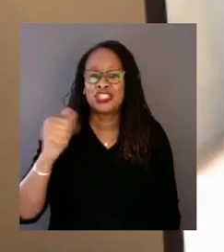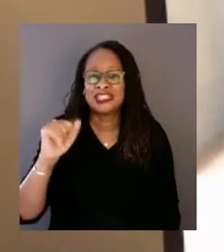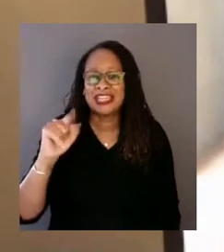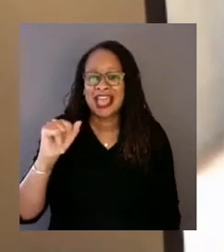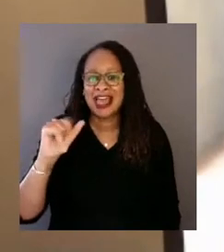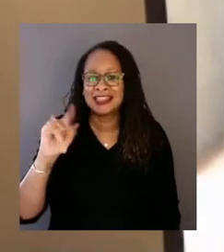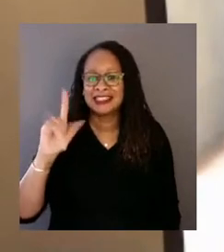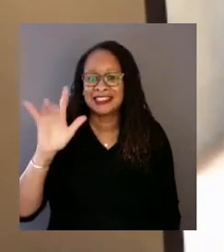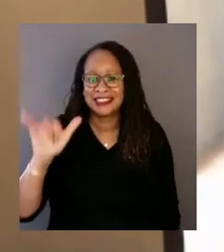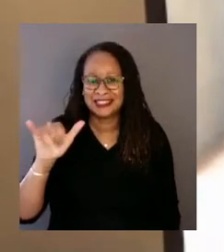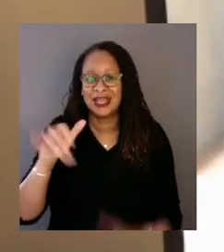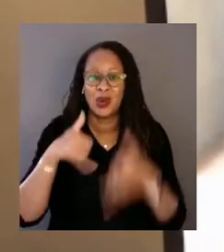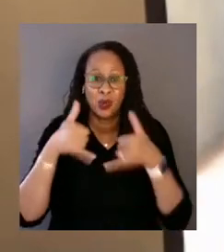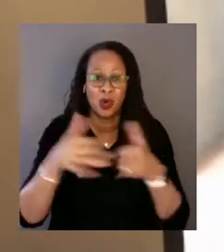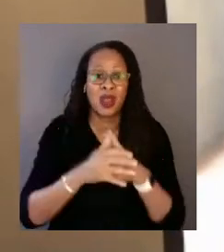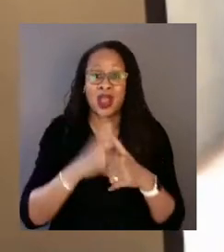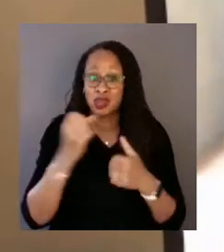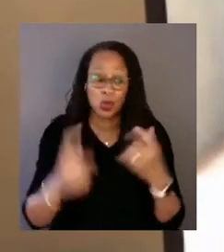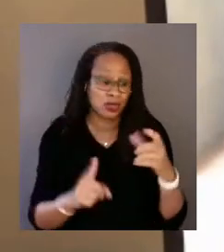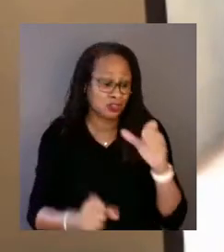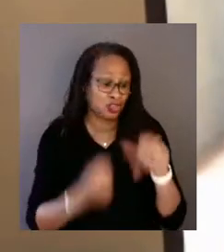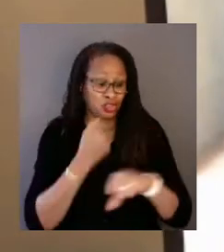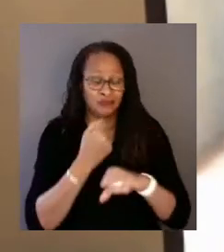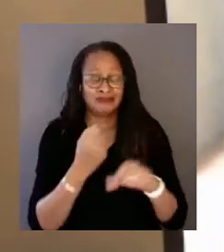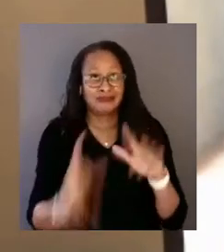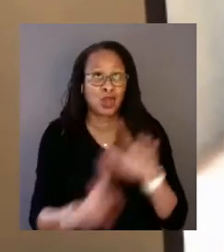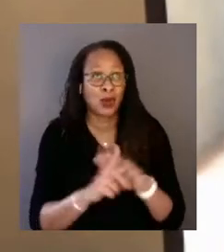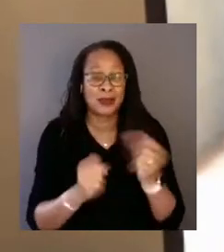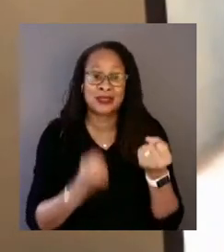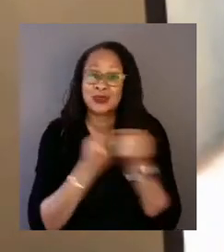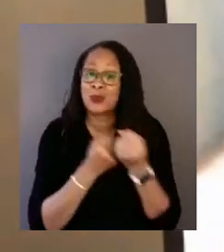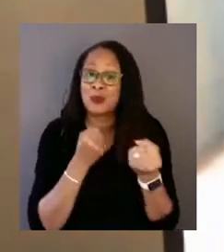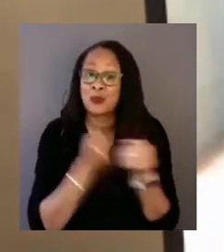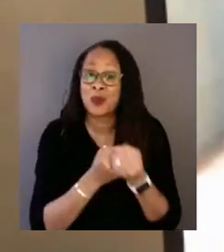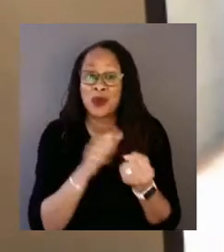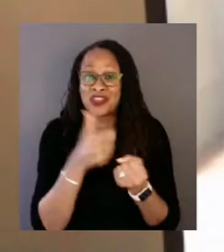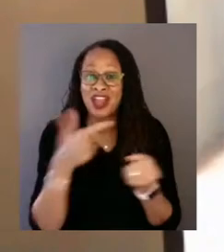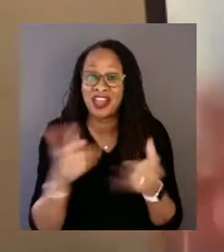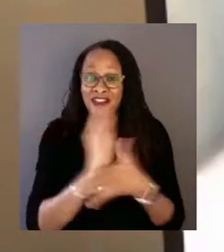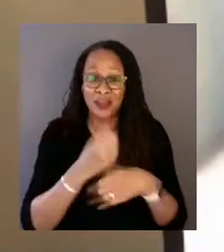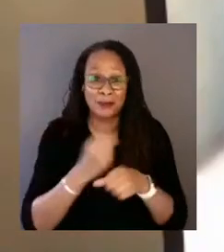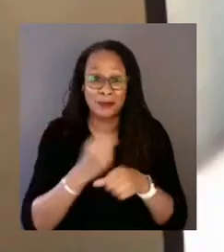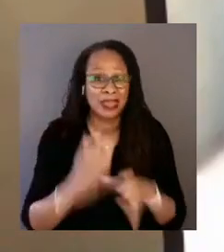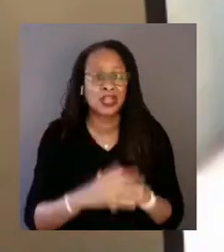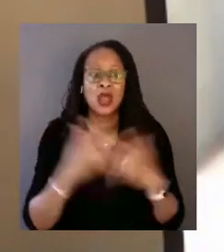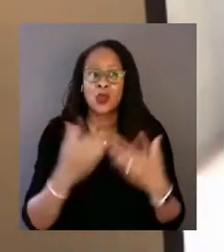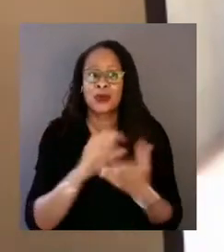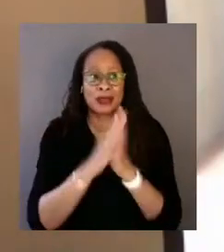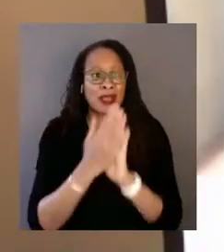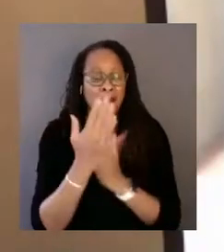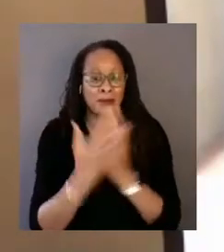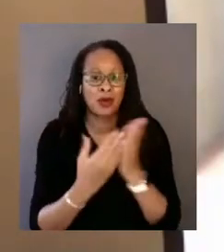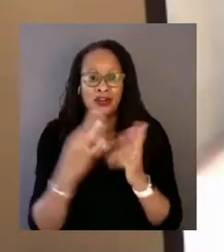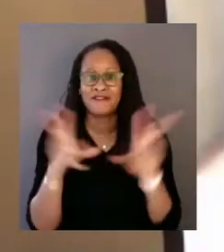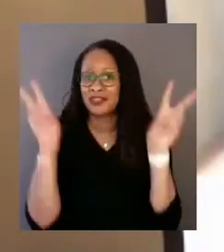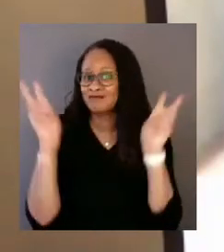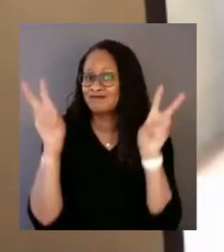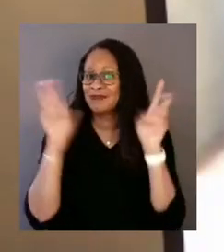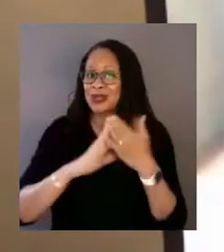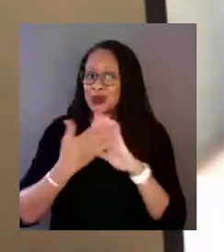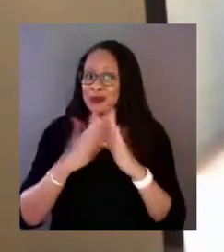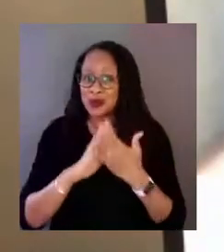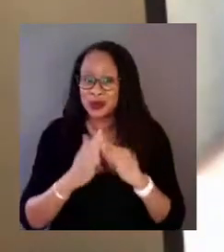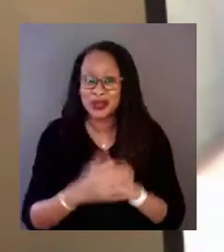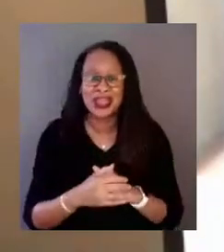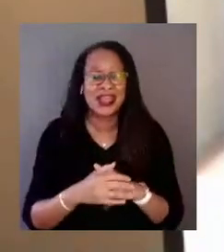want to support all the other filmmakers who are trying to push something. You really want to be part of the quote unquote community. If you're not part of the